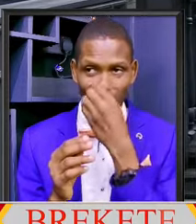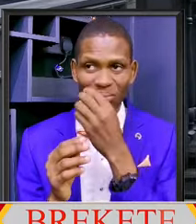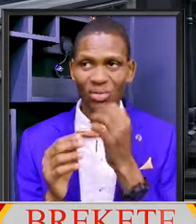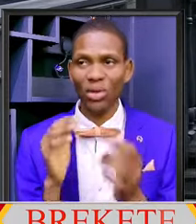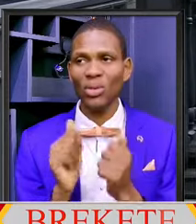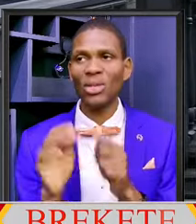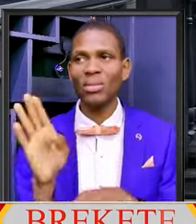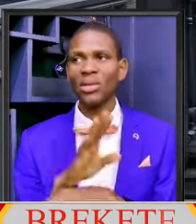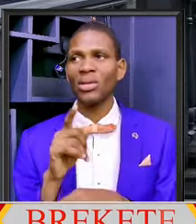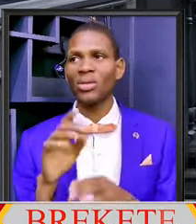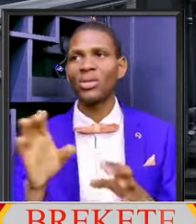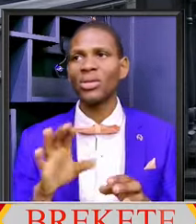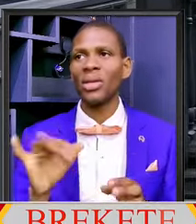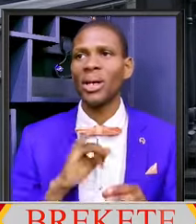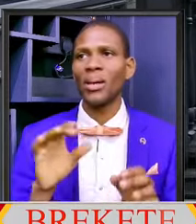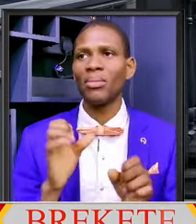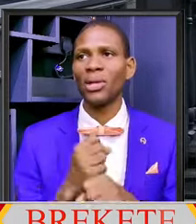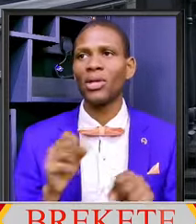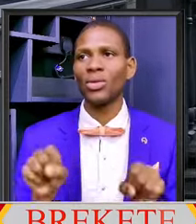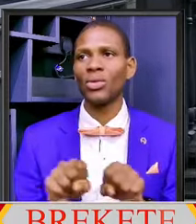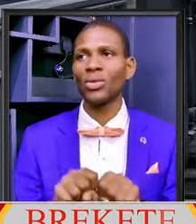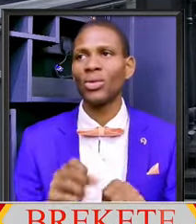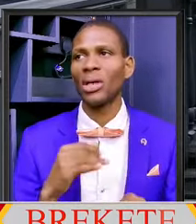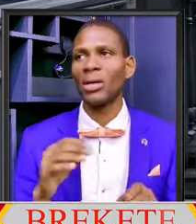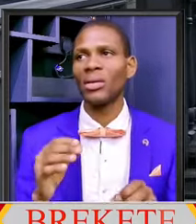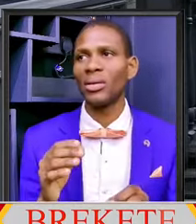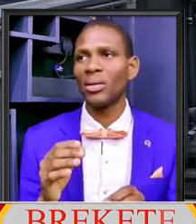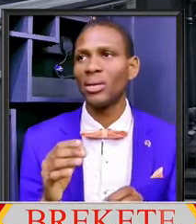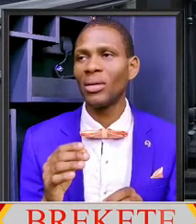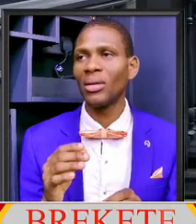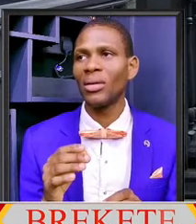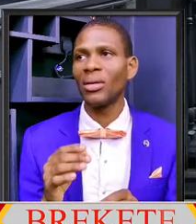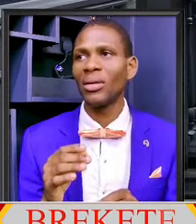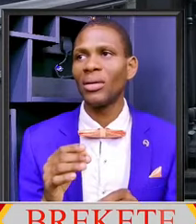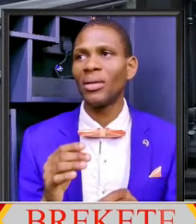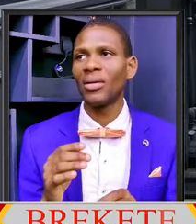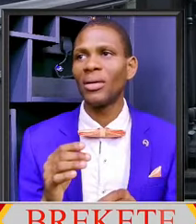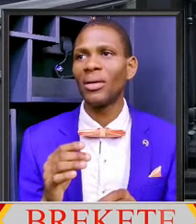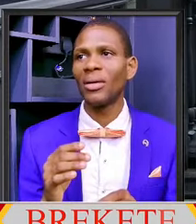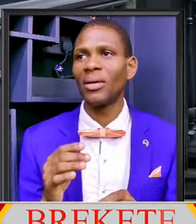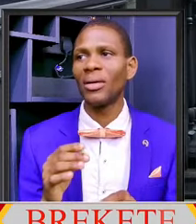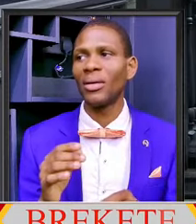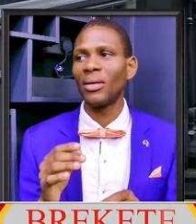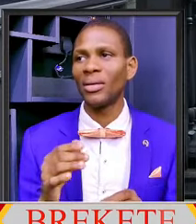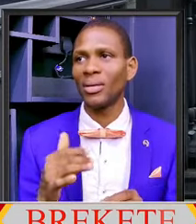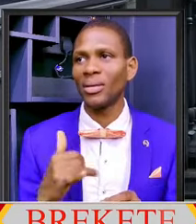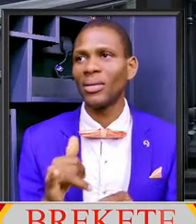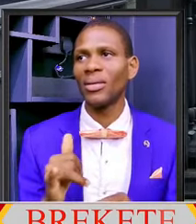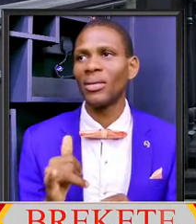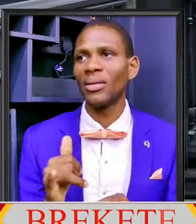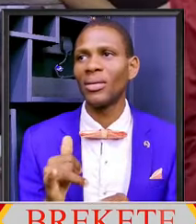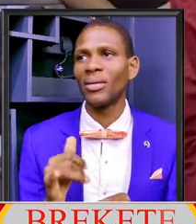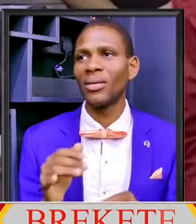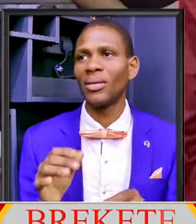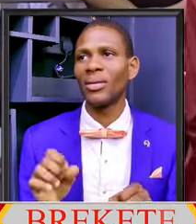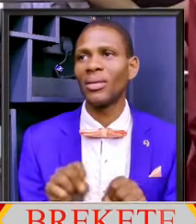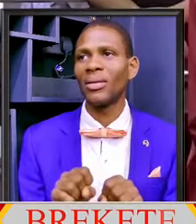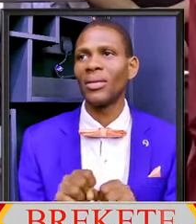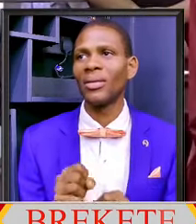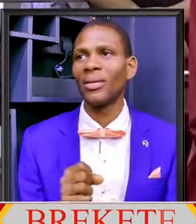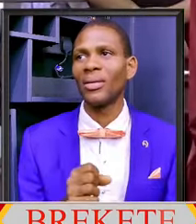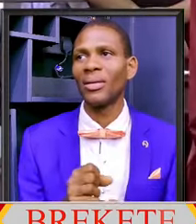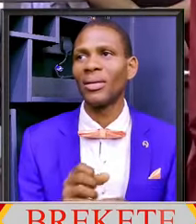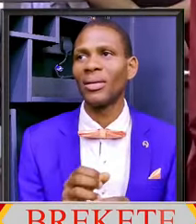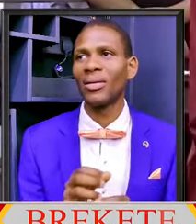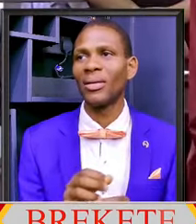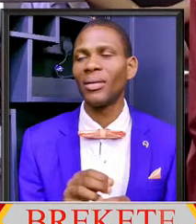which business do they do? I make shoe and I still cook. I'm a private chef and I still make shoe, and my daughter